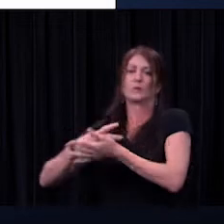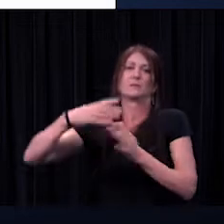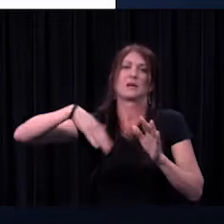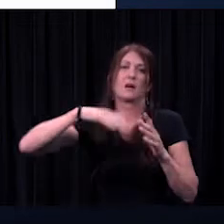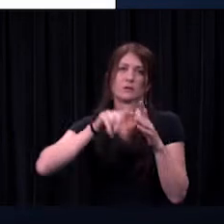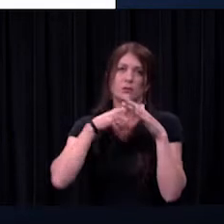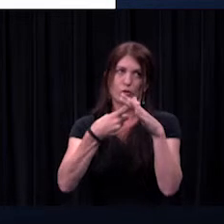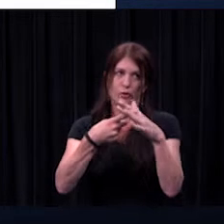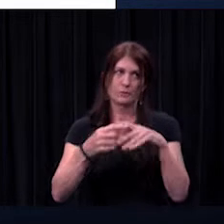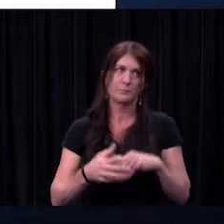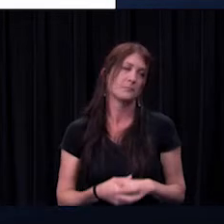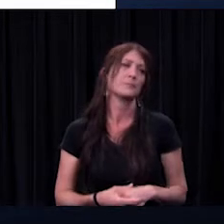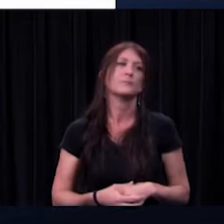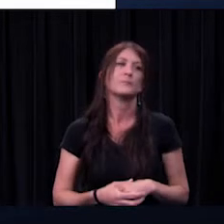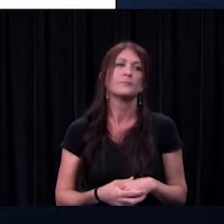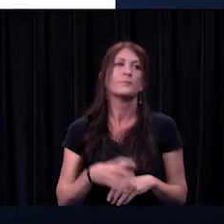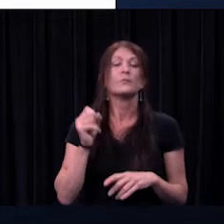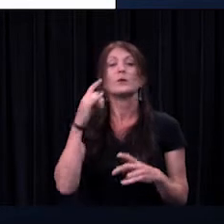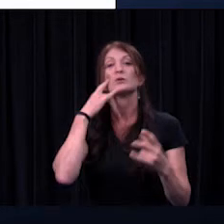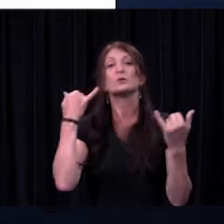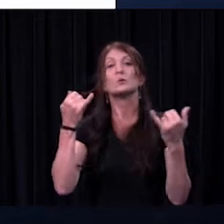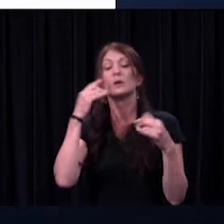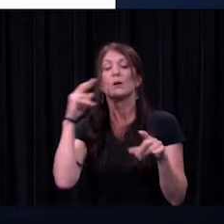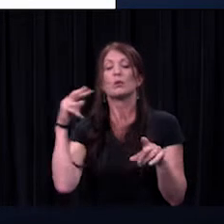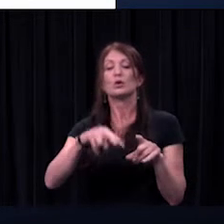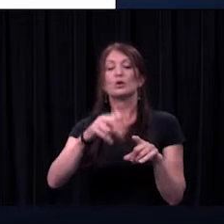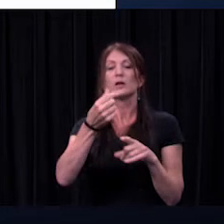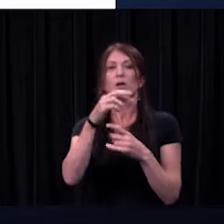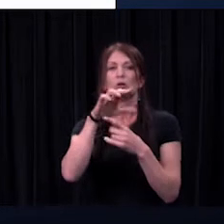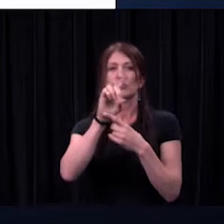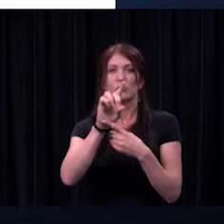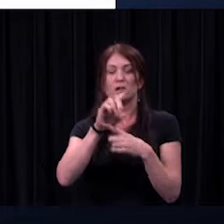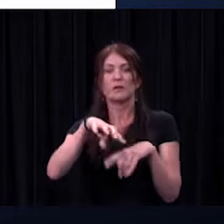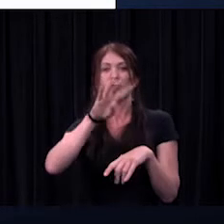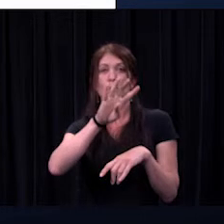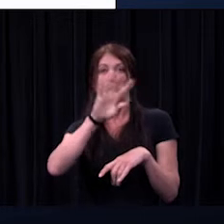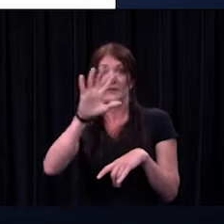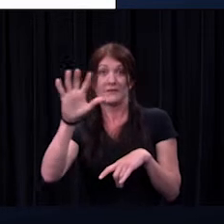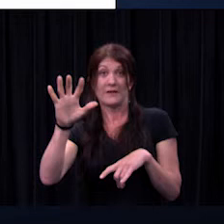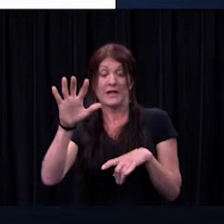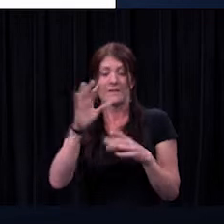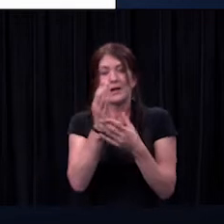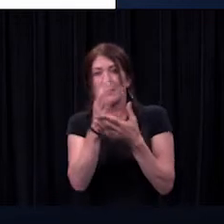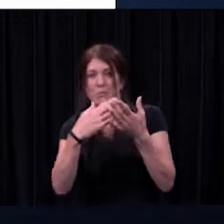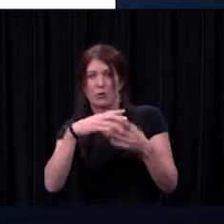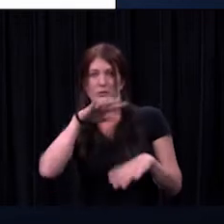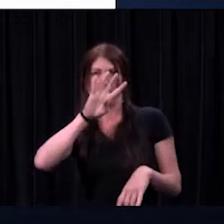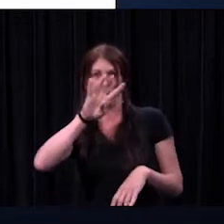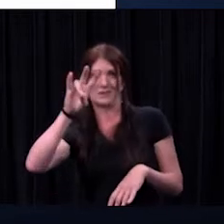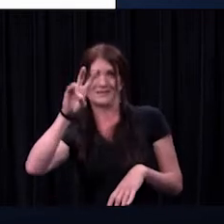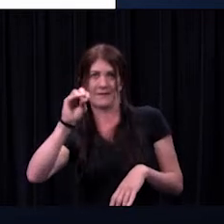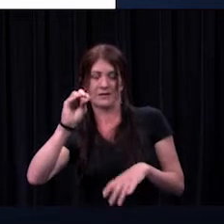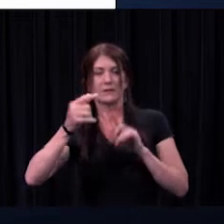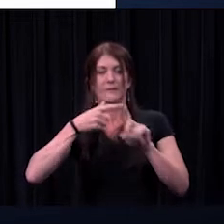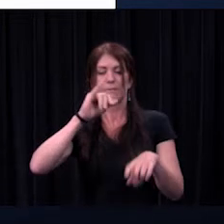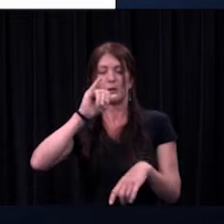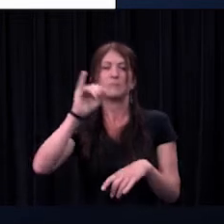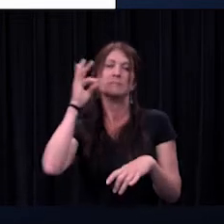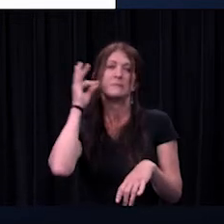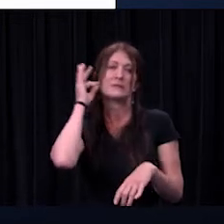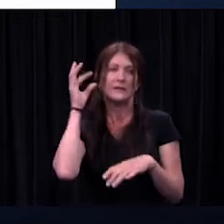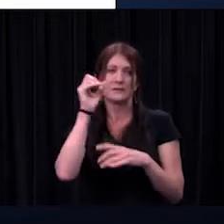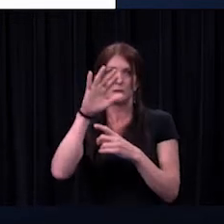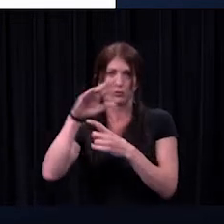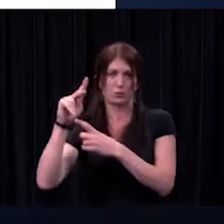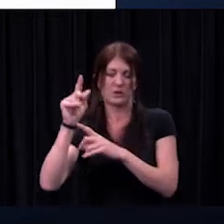looking at Grid 455 plus a little bit of Grid 470 from Indian Creek, which, as I'll